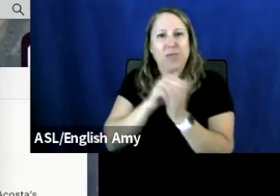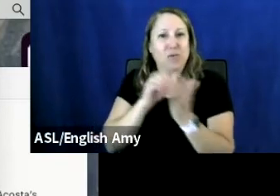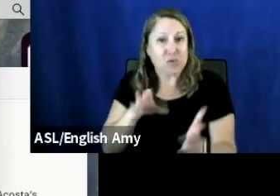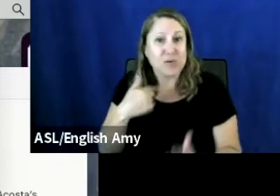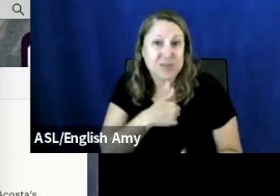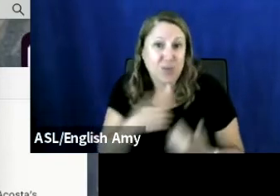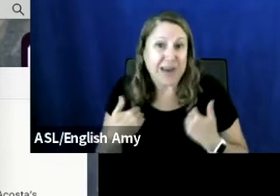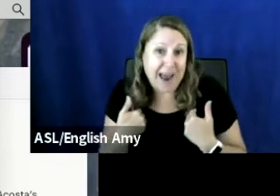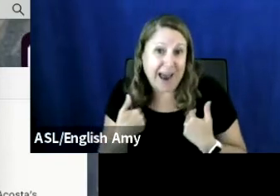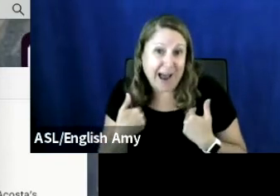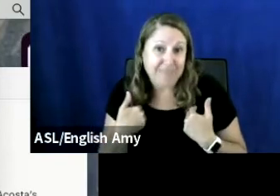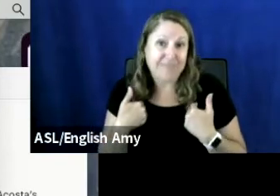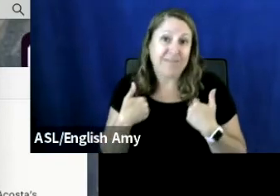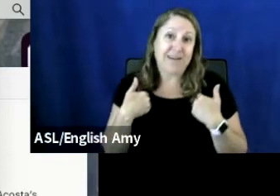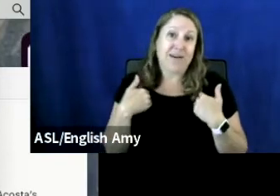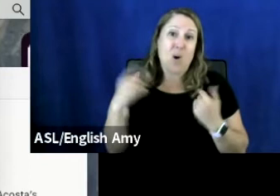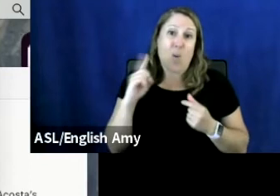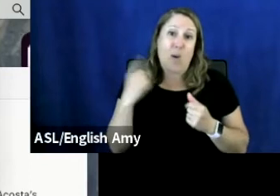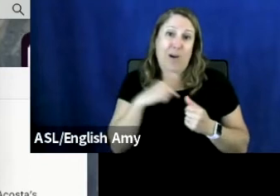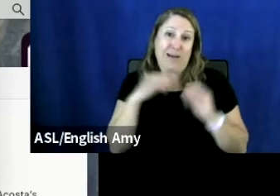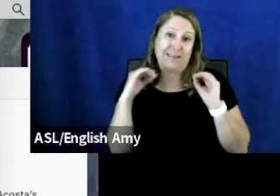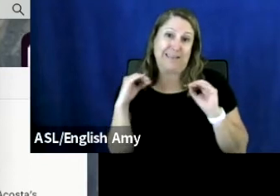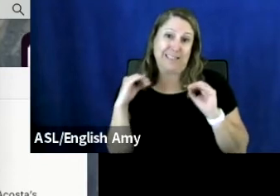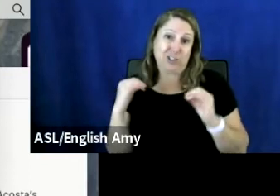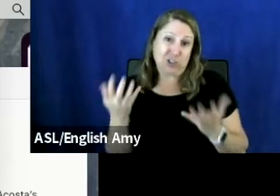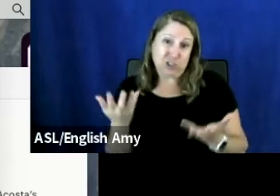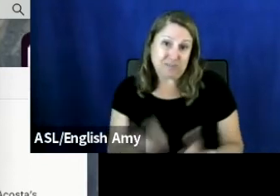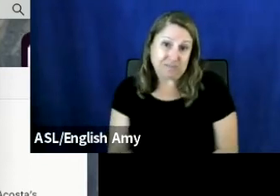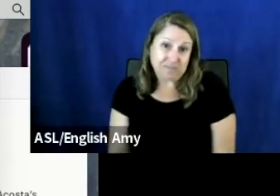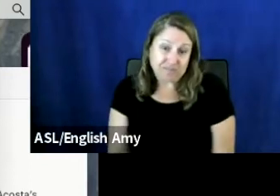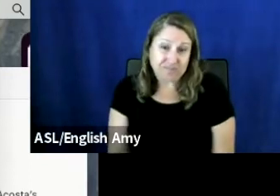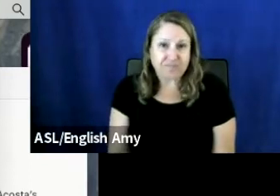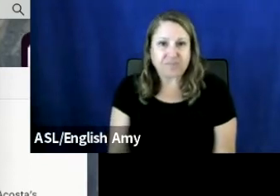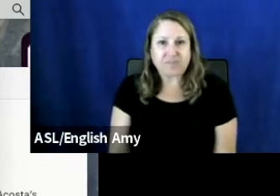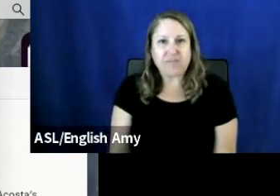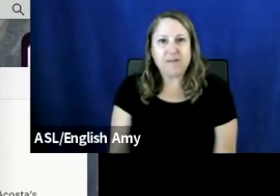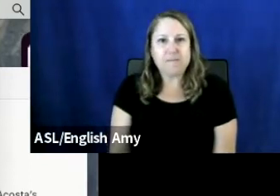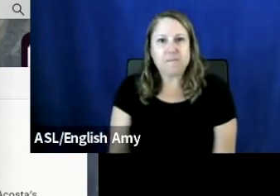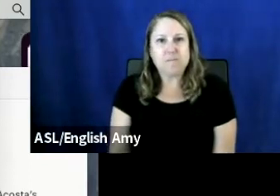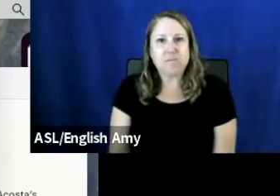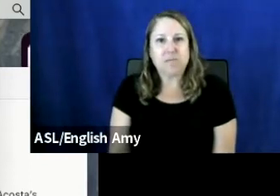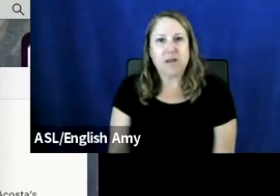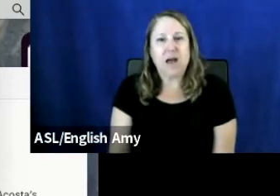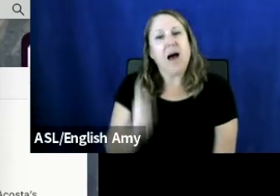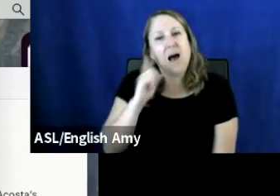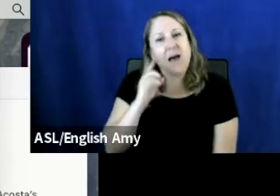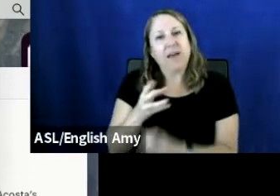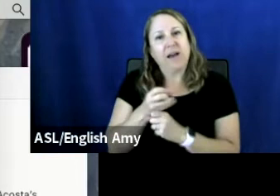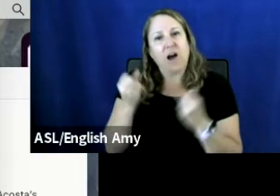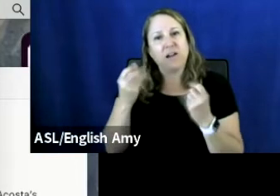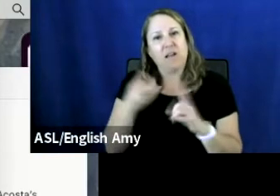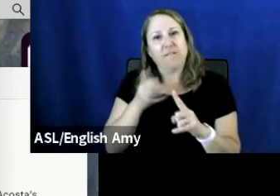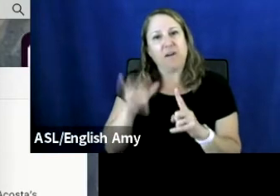and the context in which we teach as well? So, yeah, I think I got a lot from just this point about,